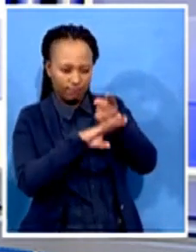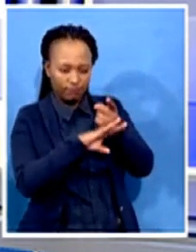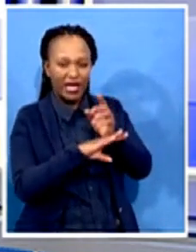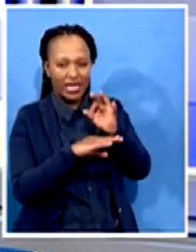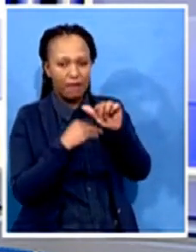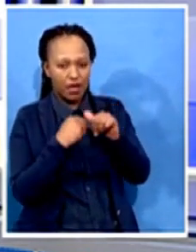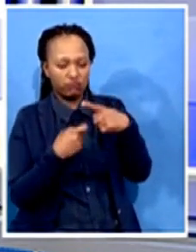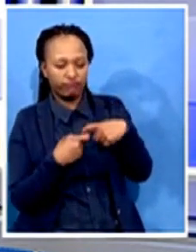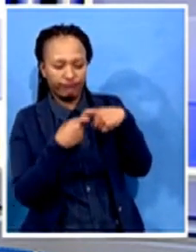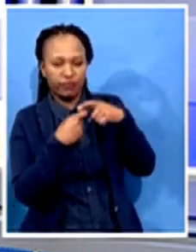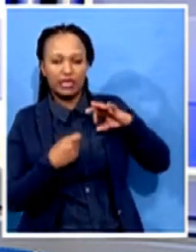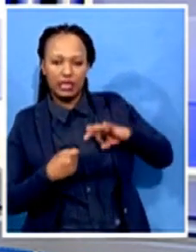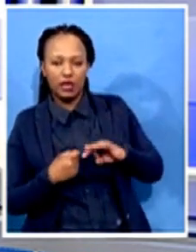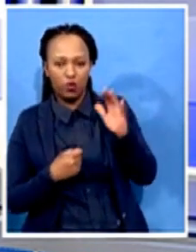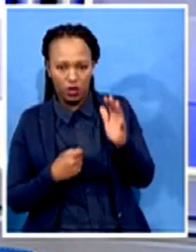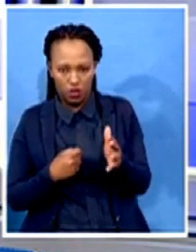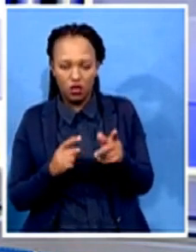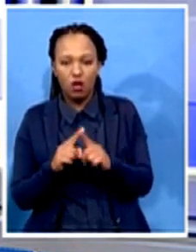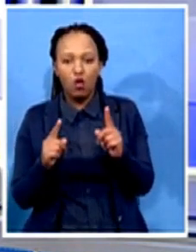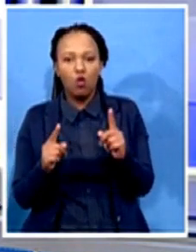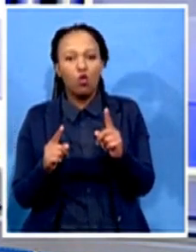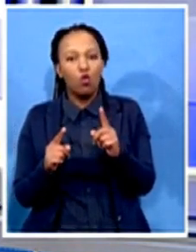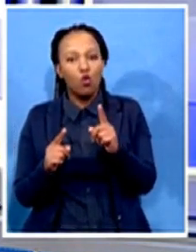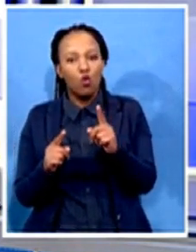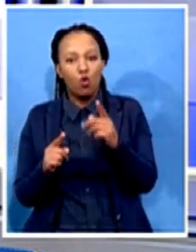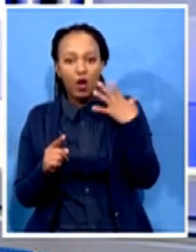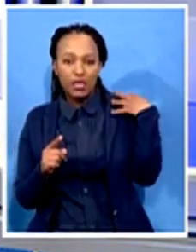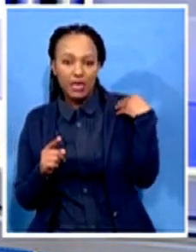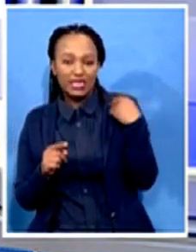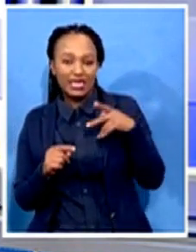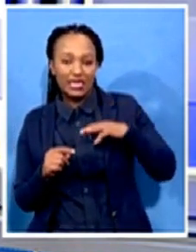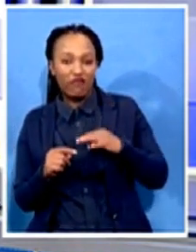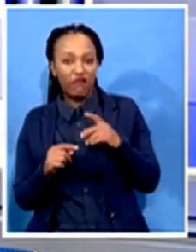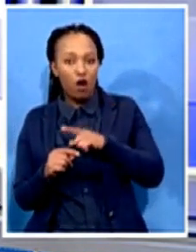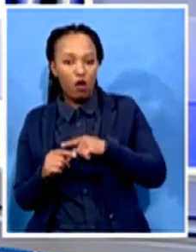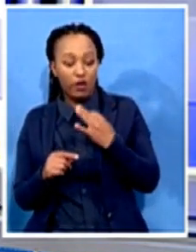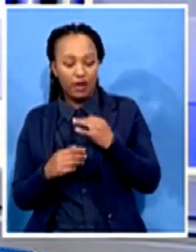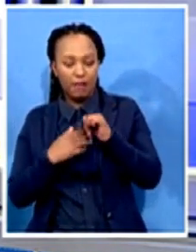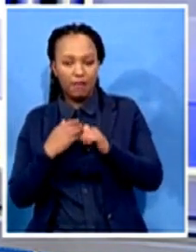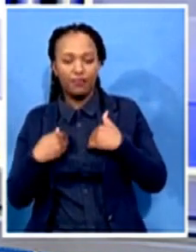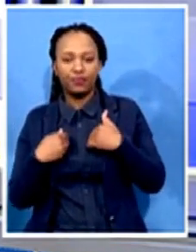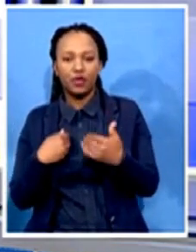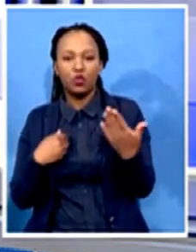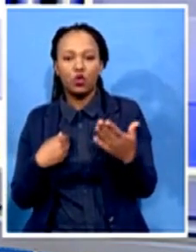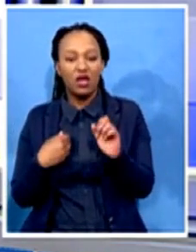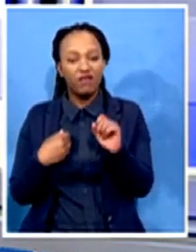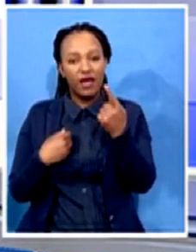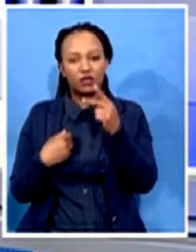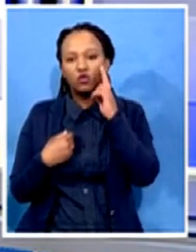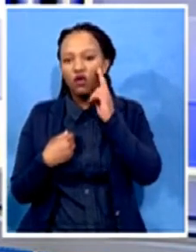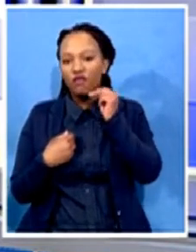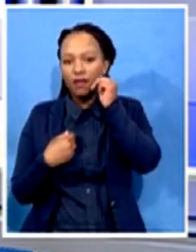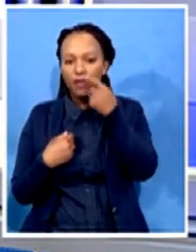sacrifice on the minister's salary for 3 months, starting from the 1st of November 2020. I understand General Bantu